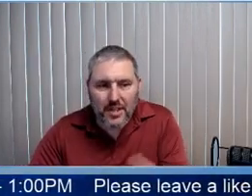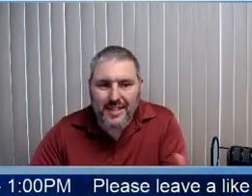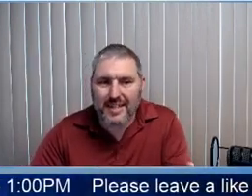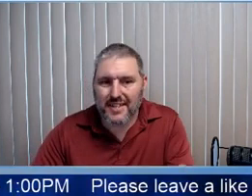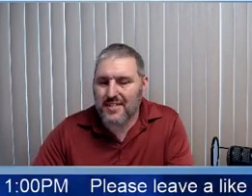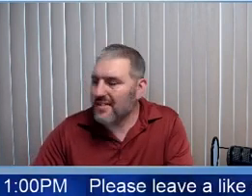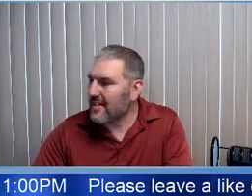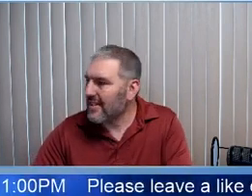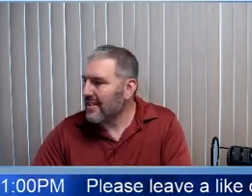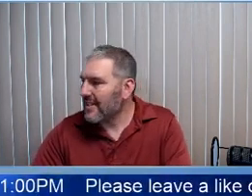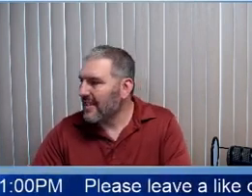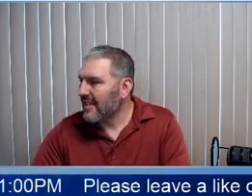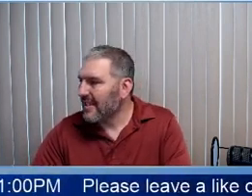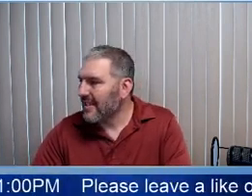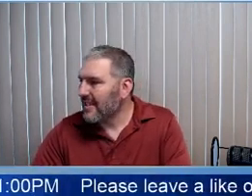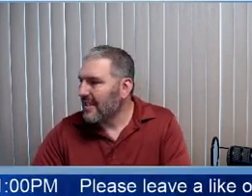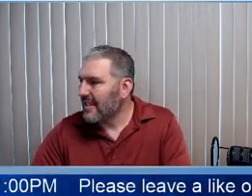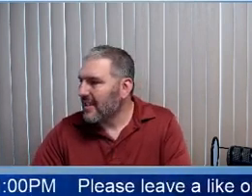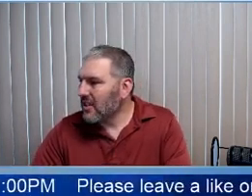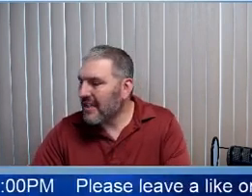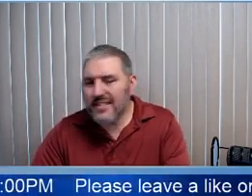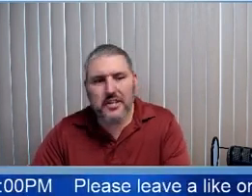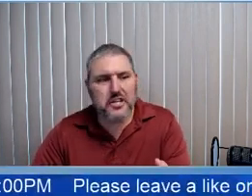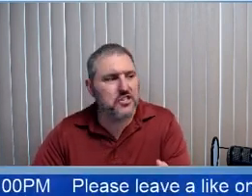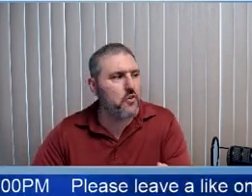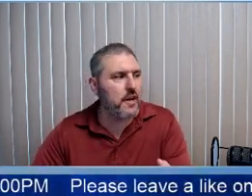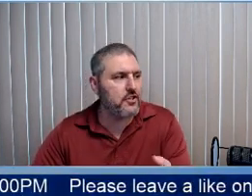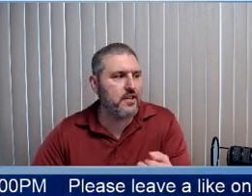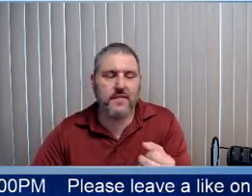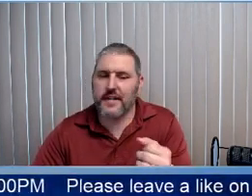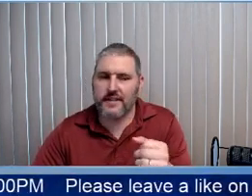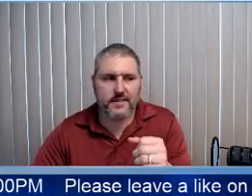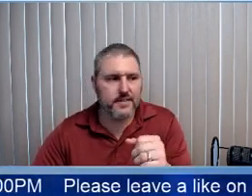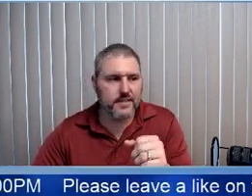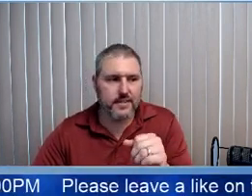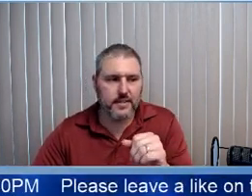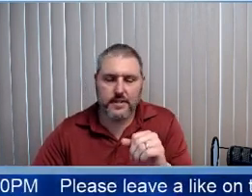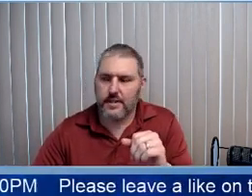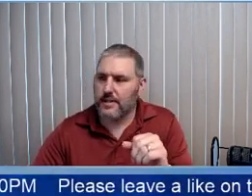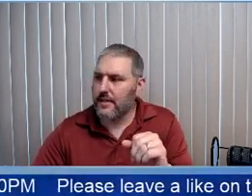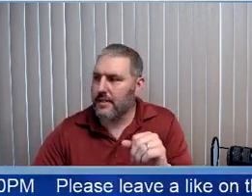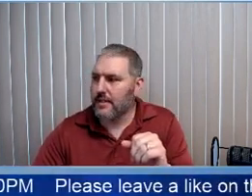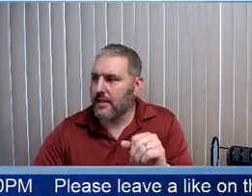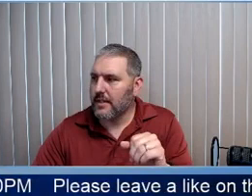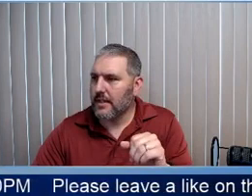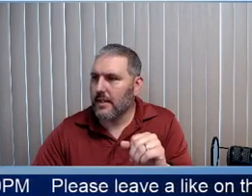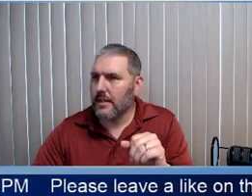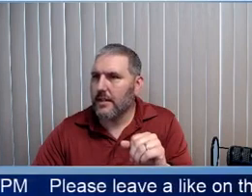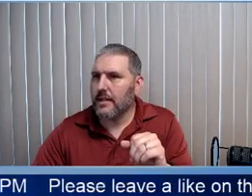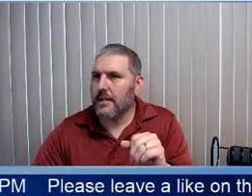I mean, look at this. Look at the destruction of this.